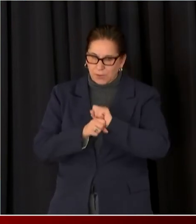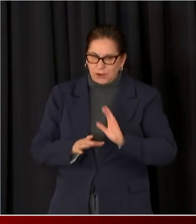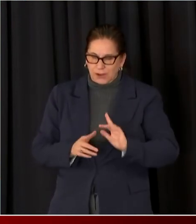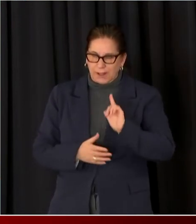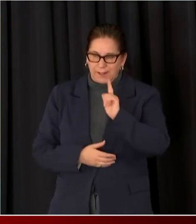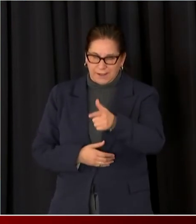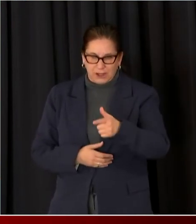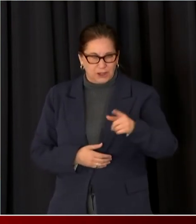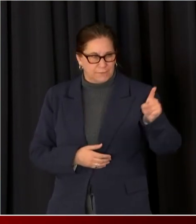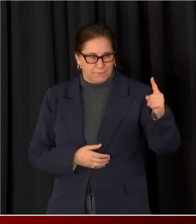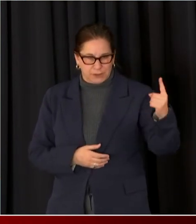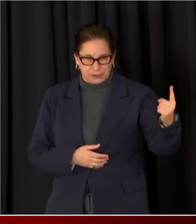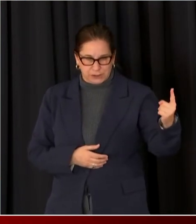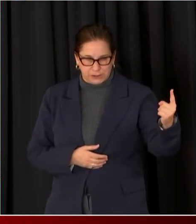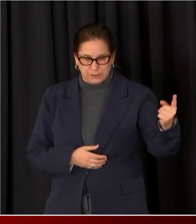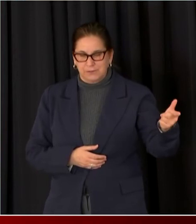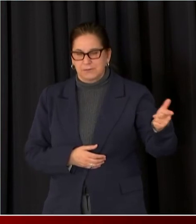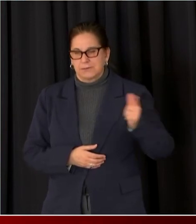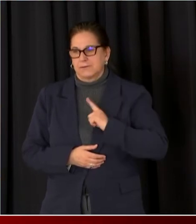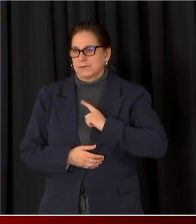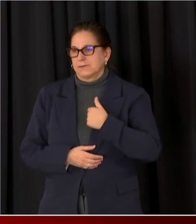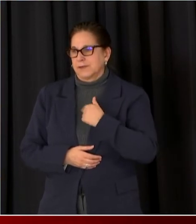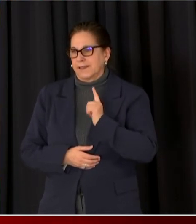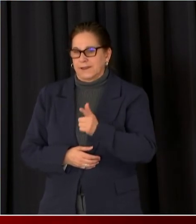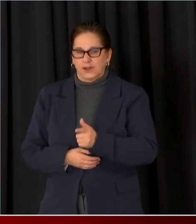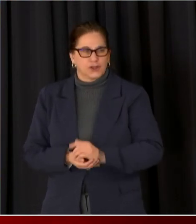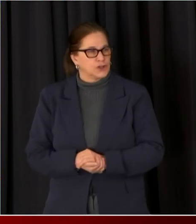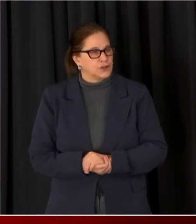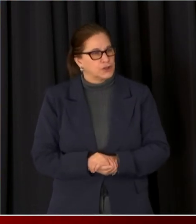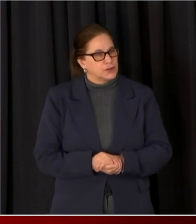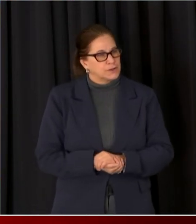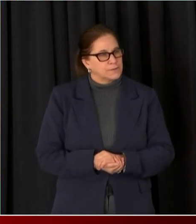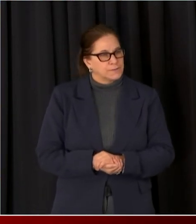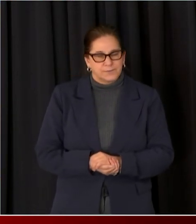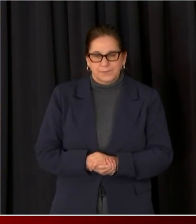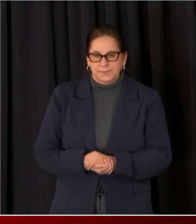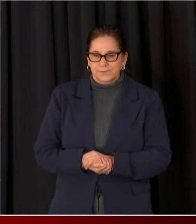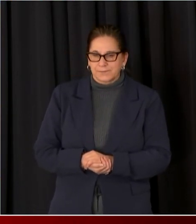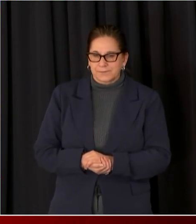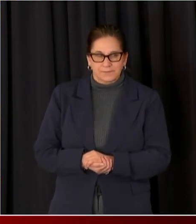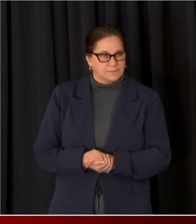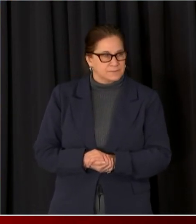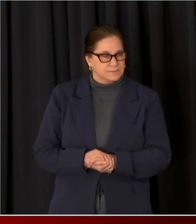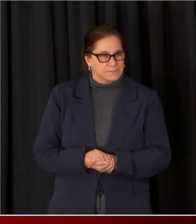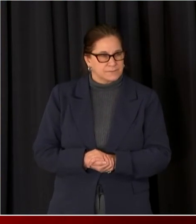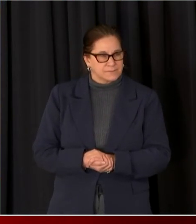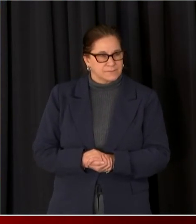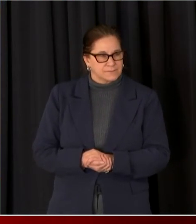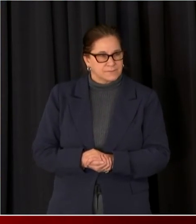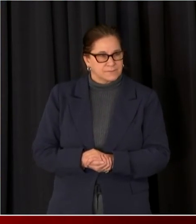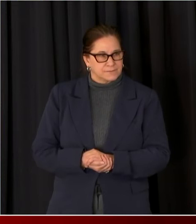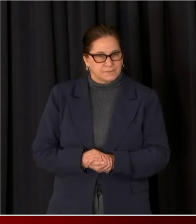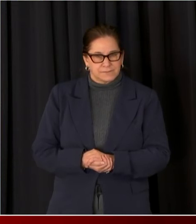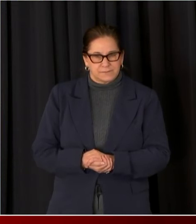85,000. 85,000. Okay, not hundreds, right? Okay. Thank you, everybody.